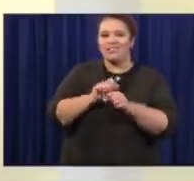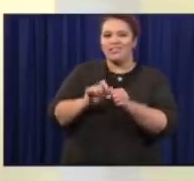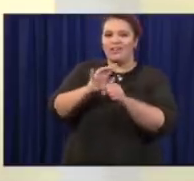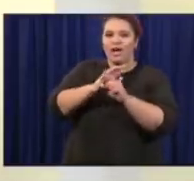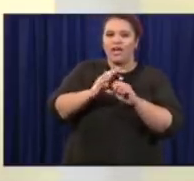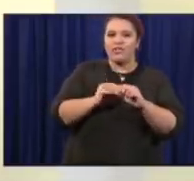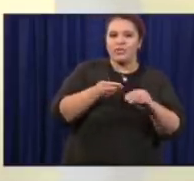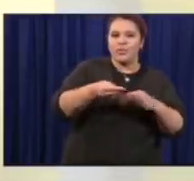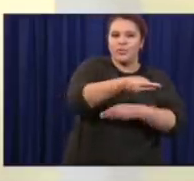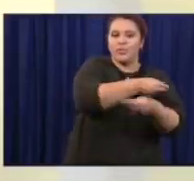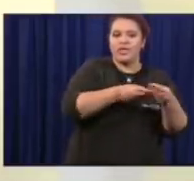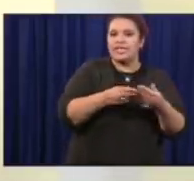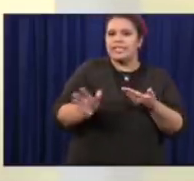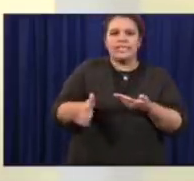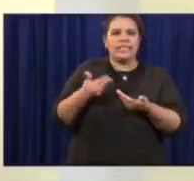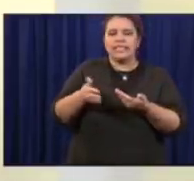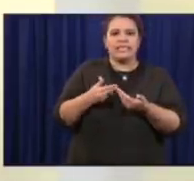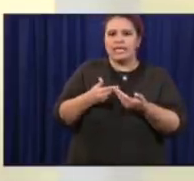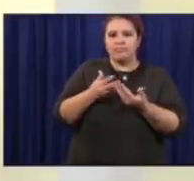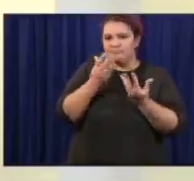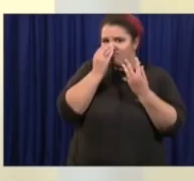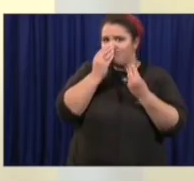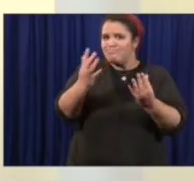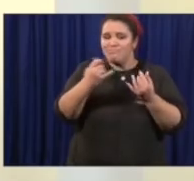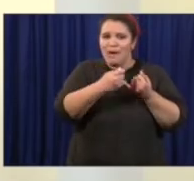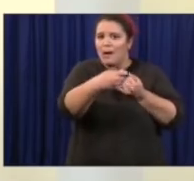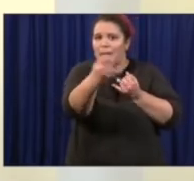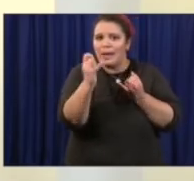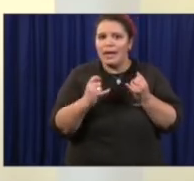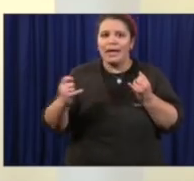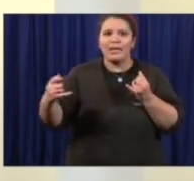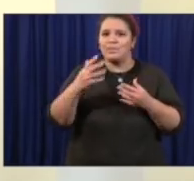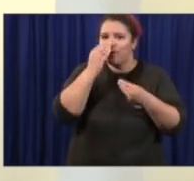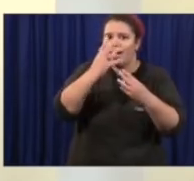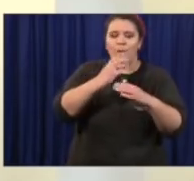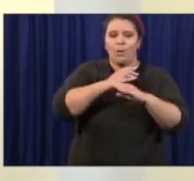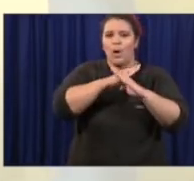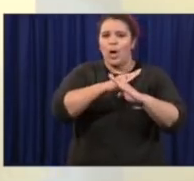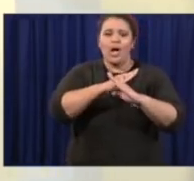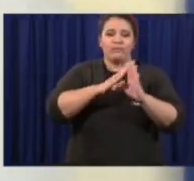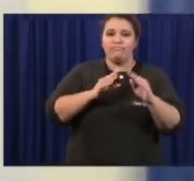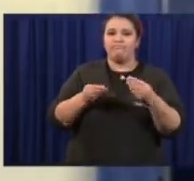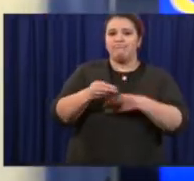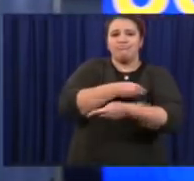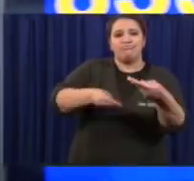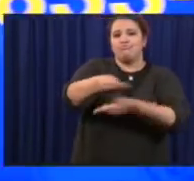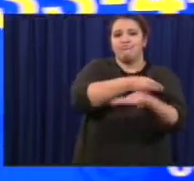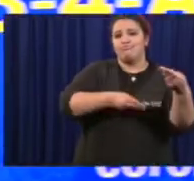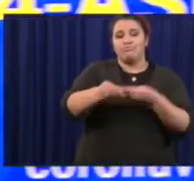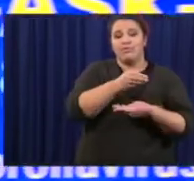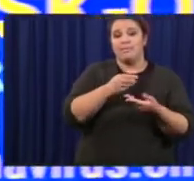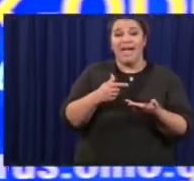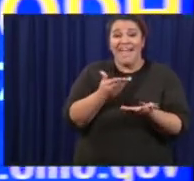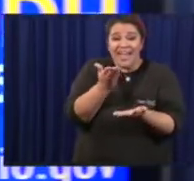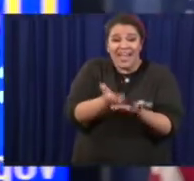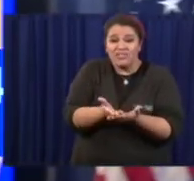quickly across borders, but I don't have any evidence of that yet. Thank you.